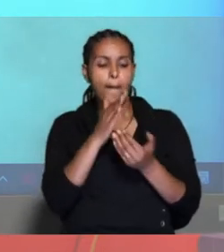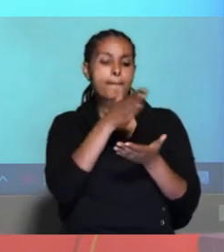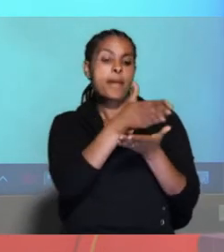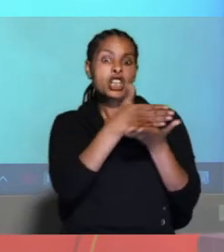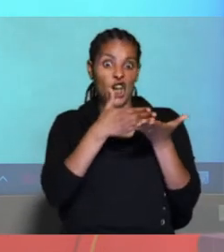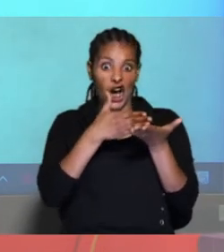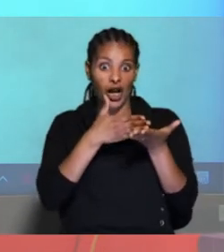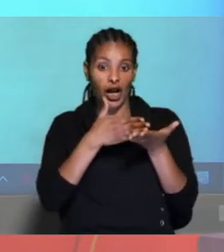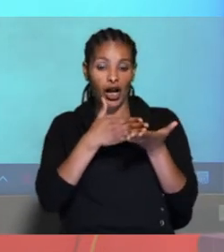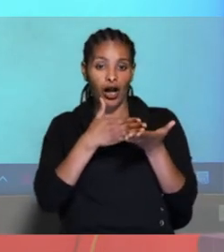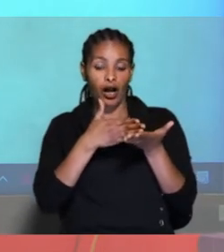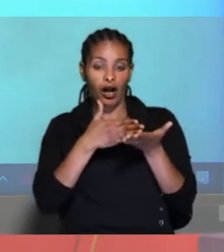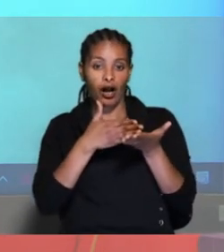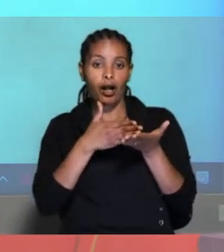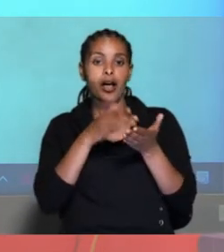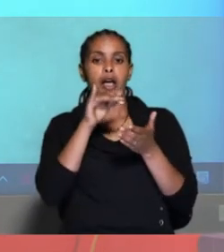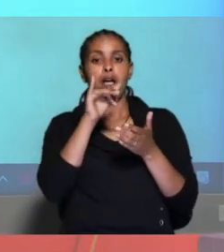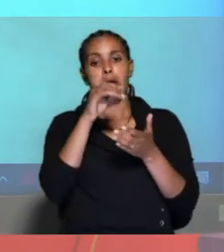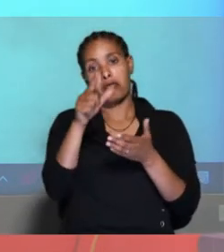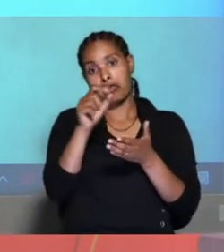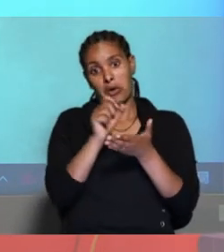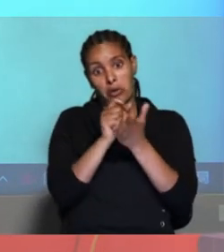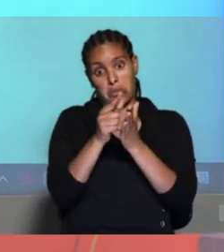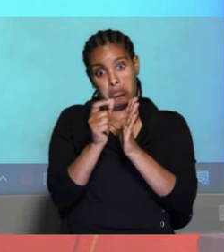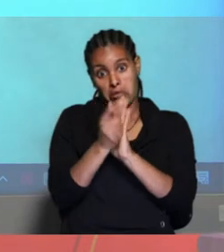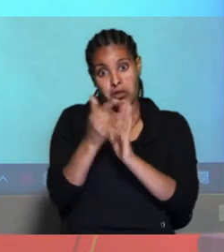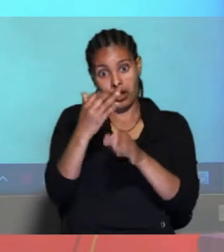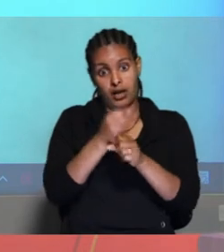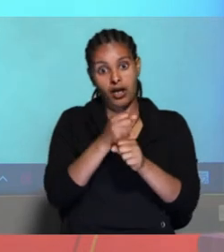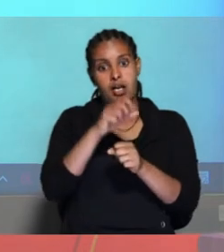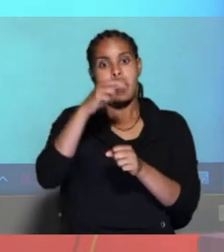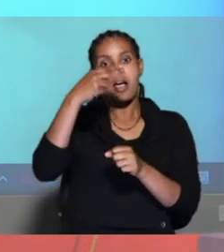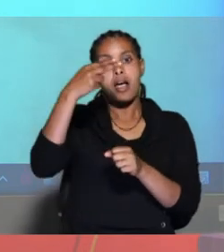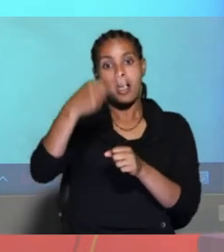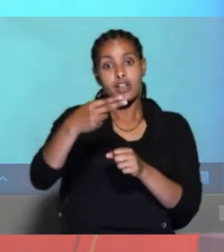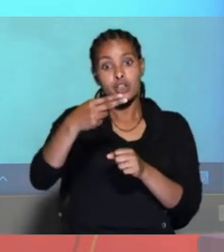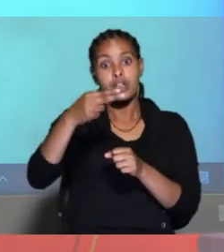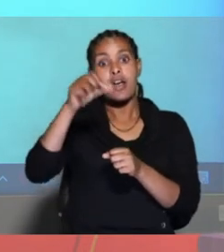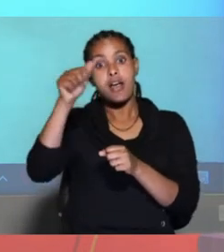partially. If you take a weak acid HM,